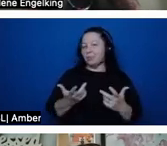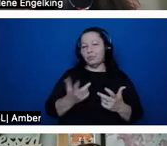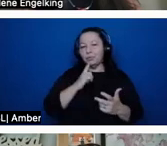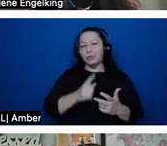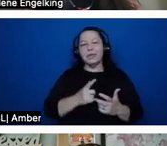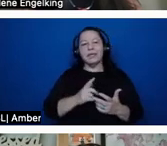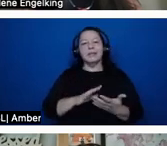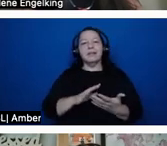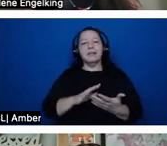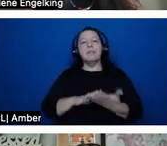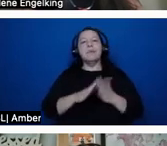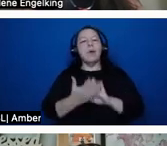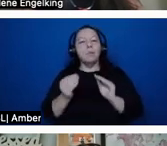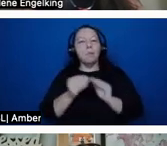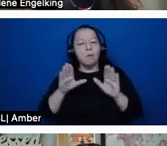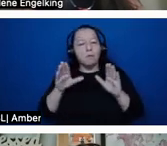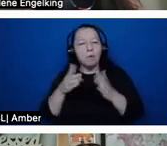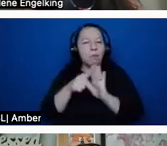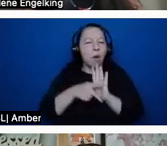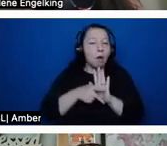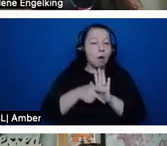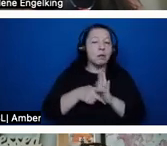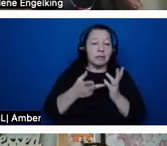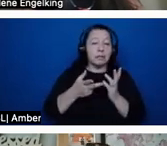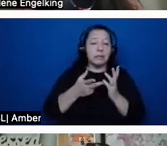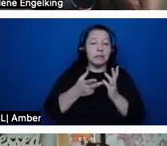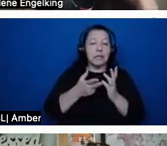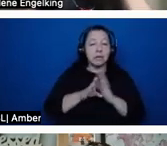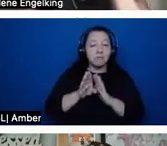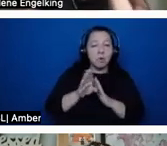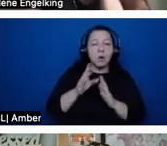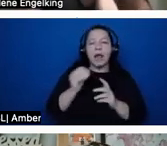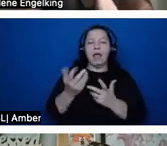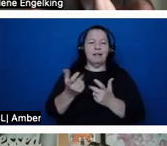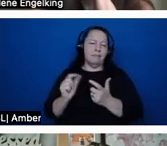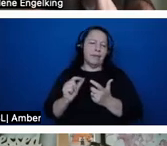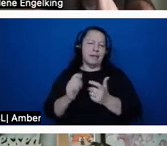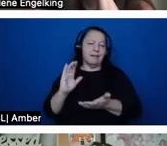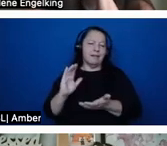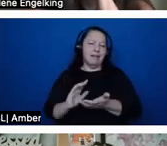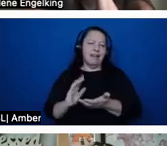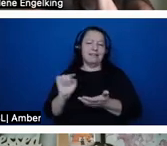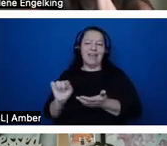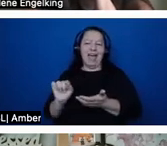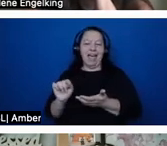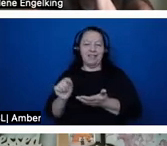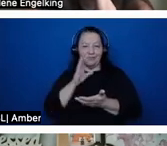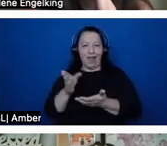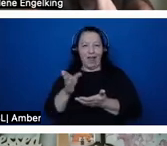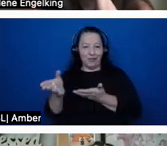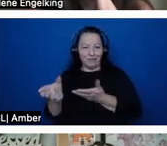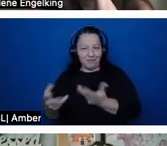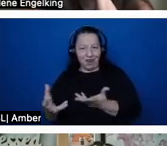into policy work and a little bit out of direct service provision, even though that's where my heart is. My heart is also